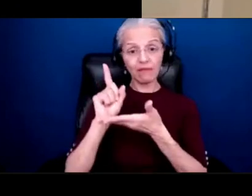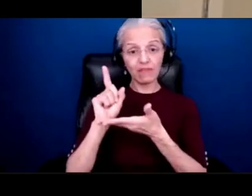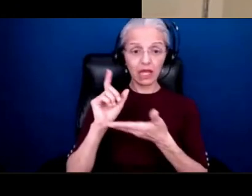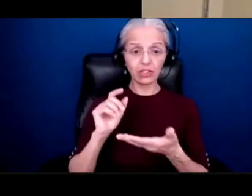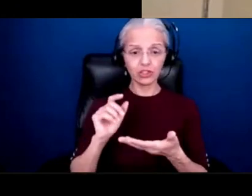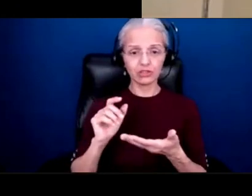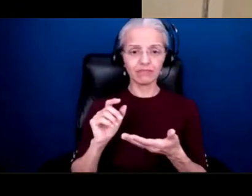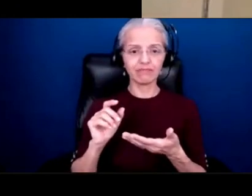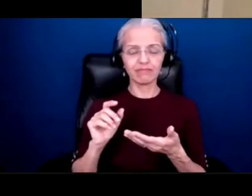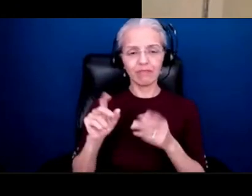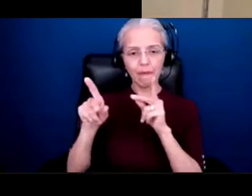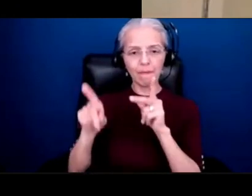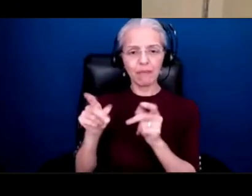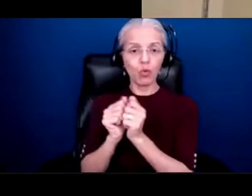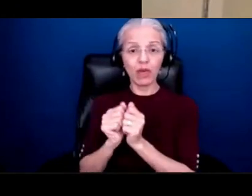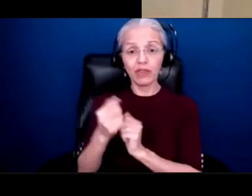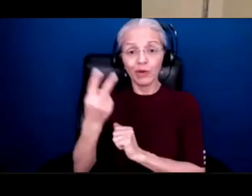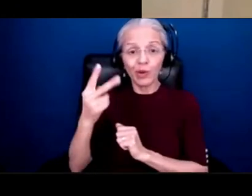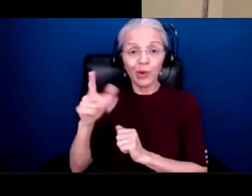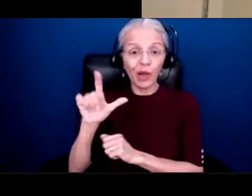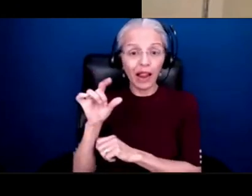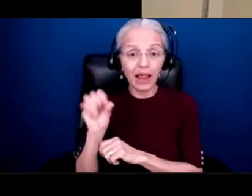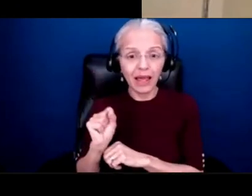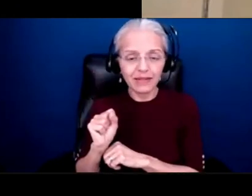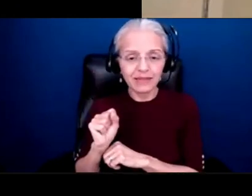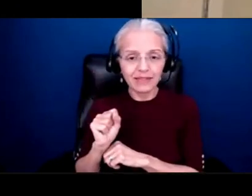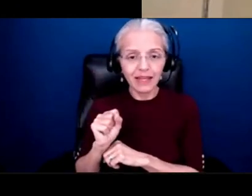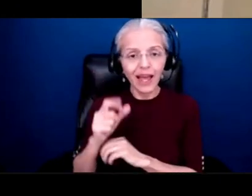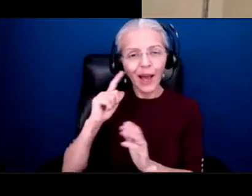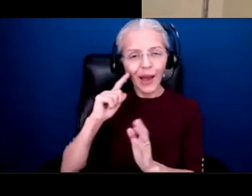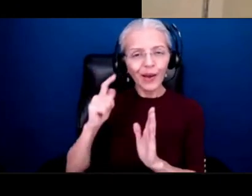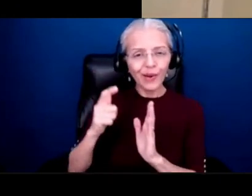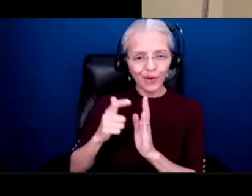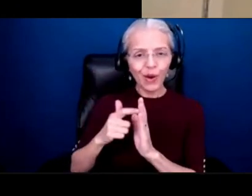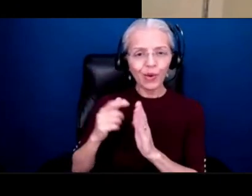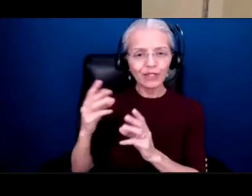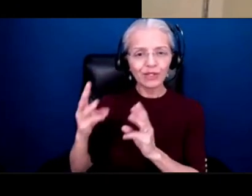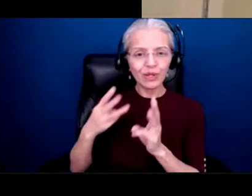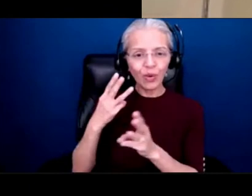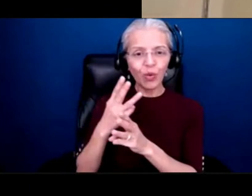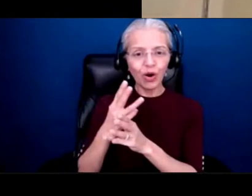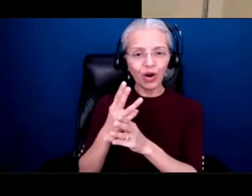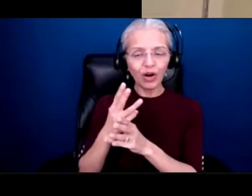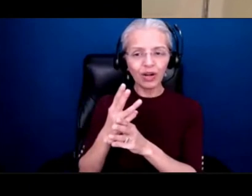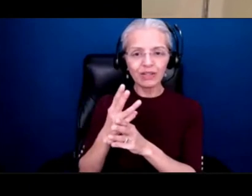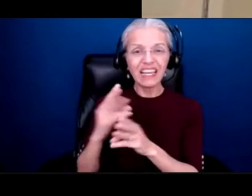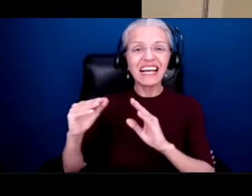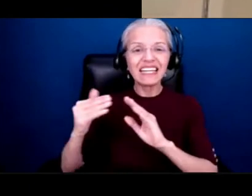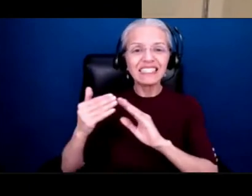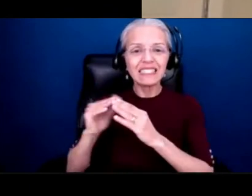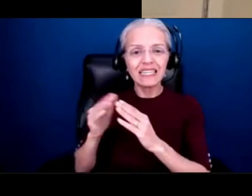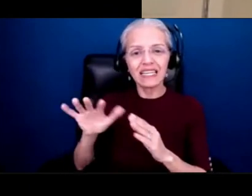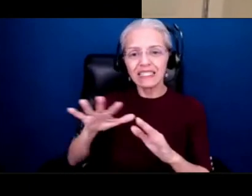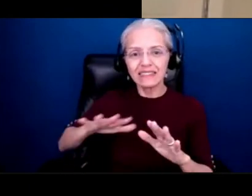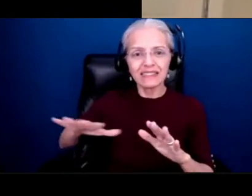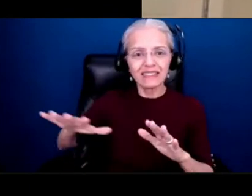legs. You'll notice that the world is our cities, our